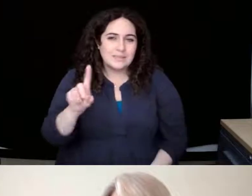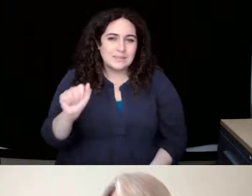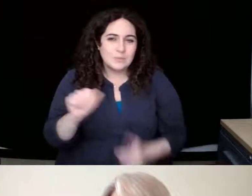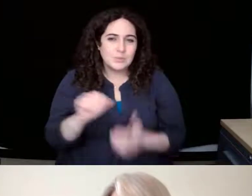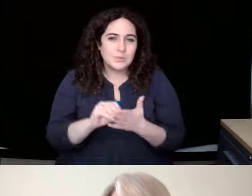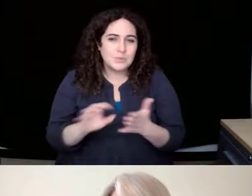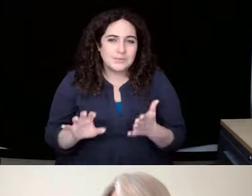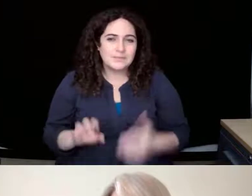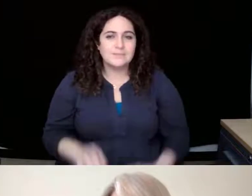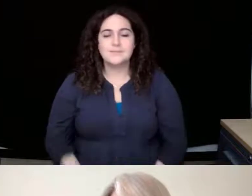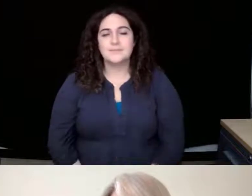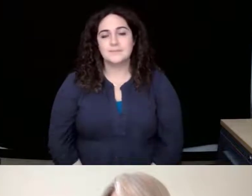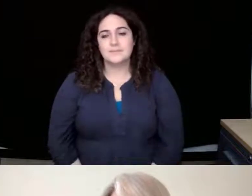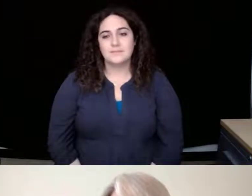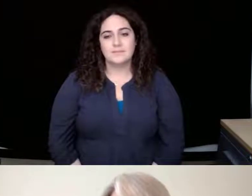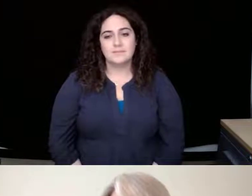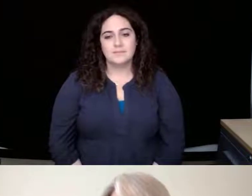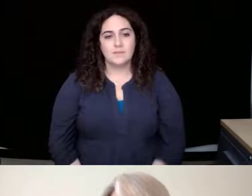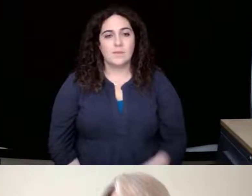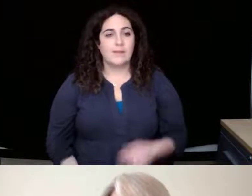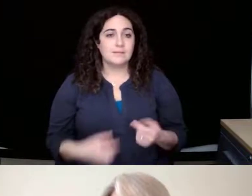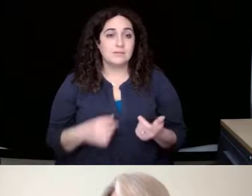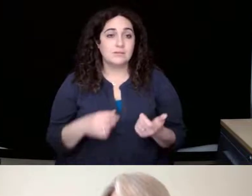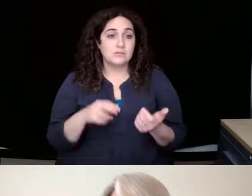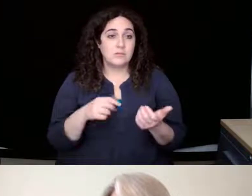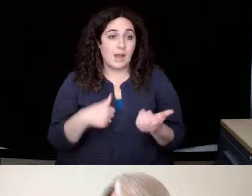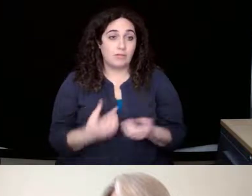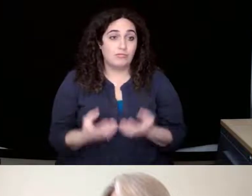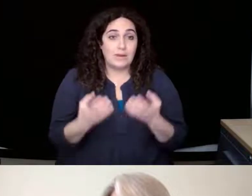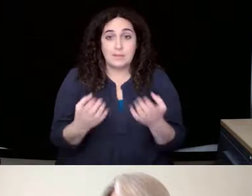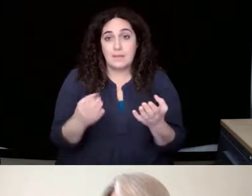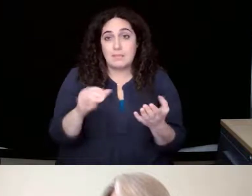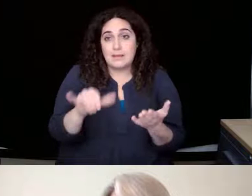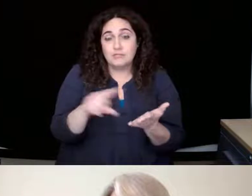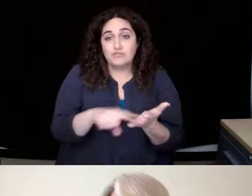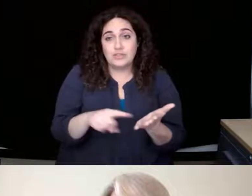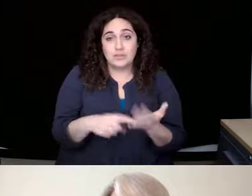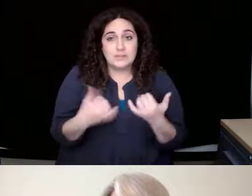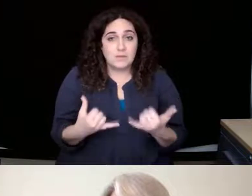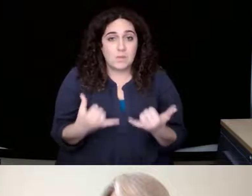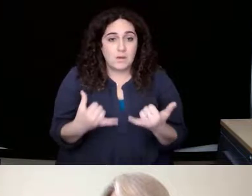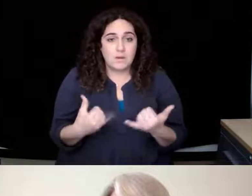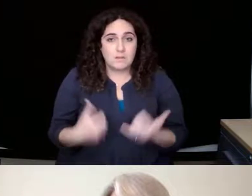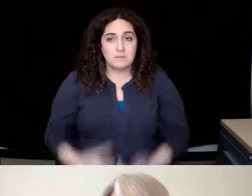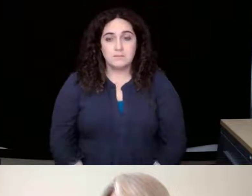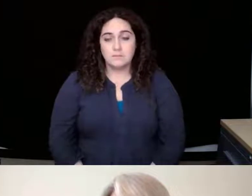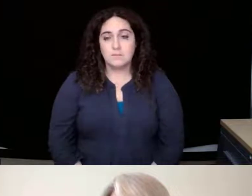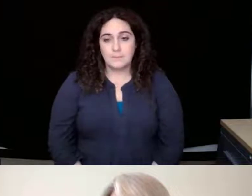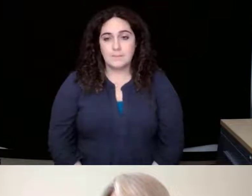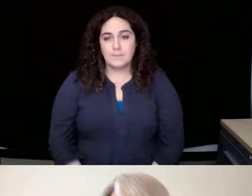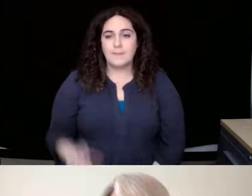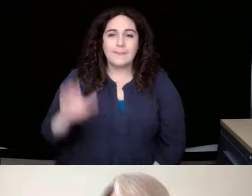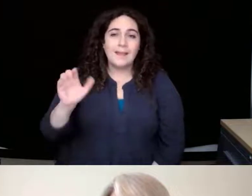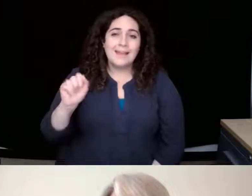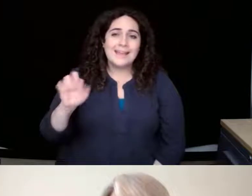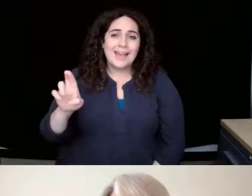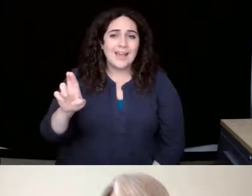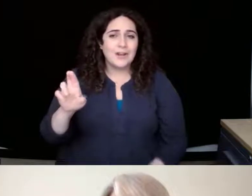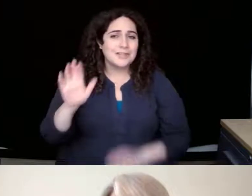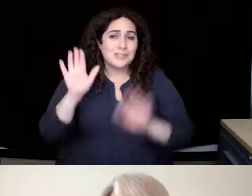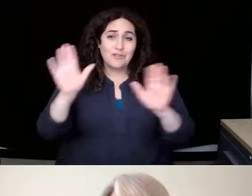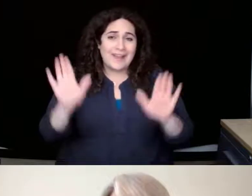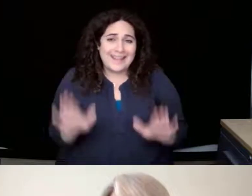of work anyway that I can kind of share with everyone that's going on within CARE. I mean, CARE is great. It's